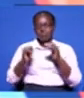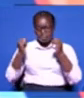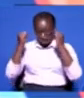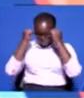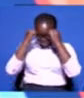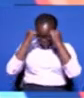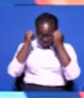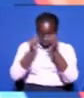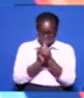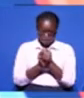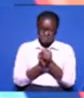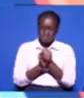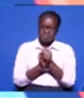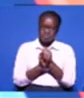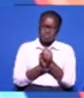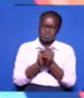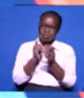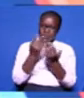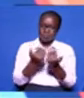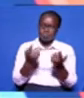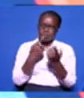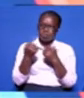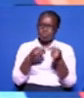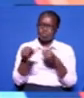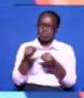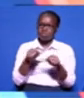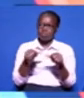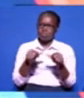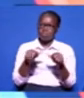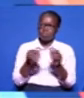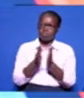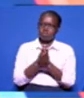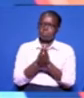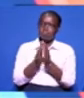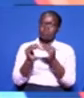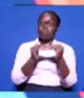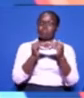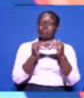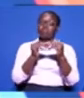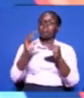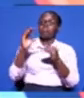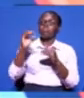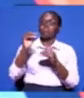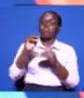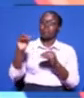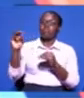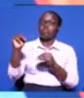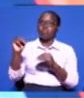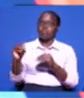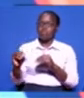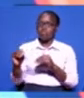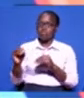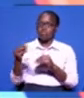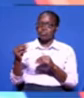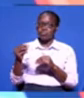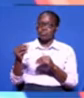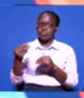And one of the things we are talking about at a Commonwealth level, but which also resonates at a national level, is